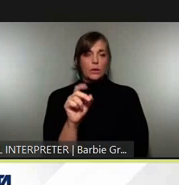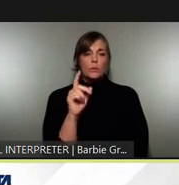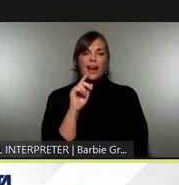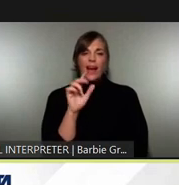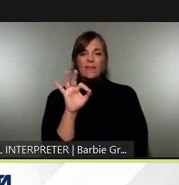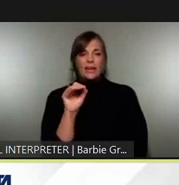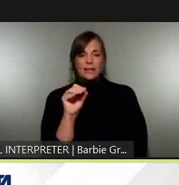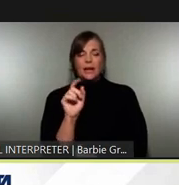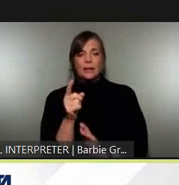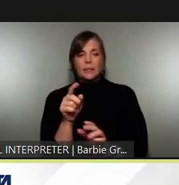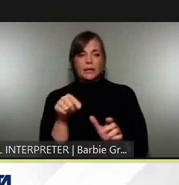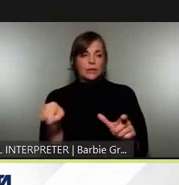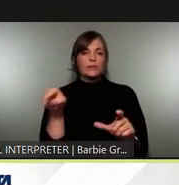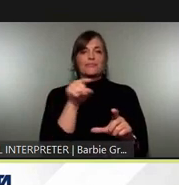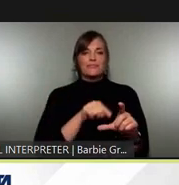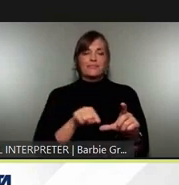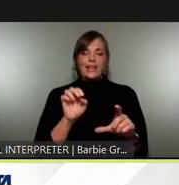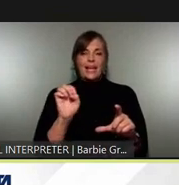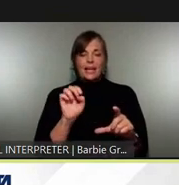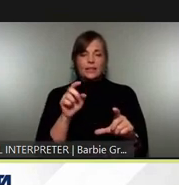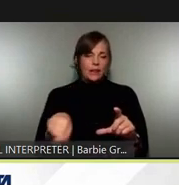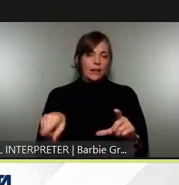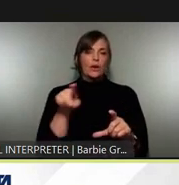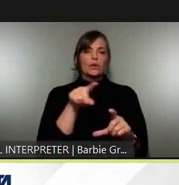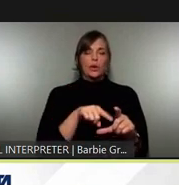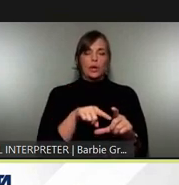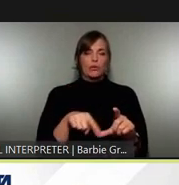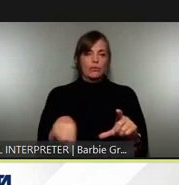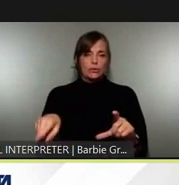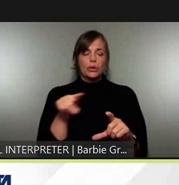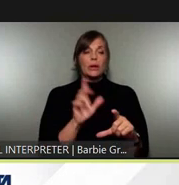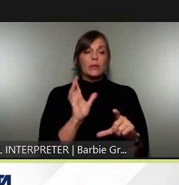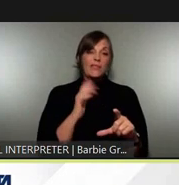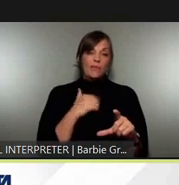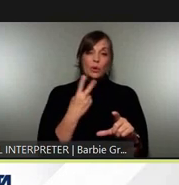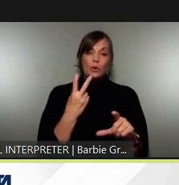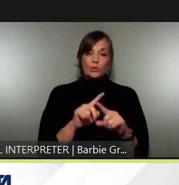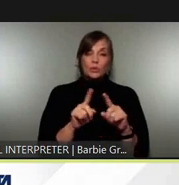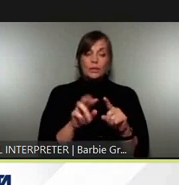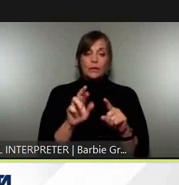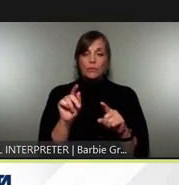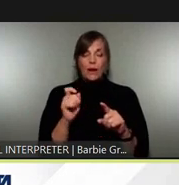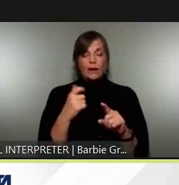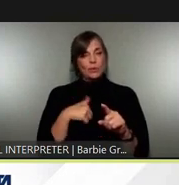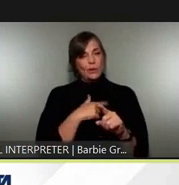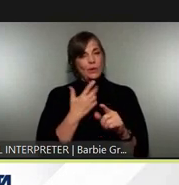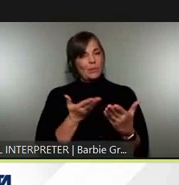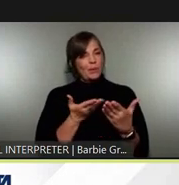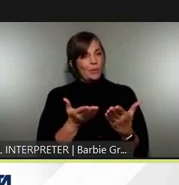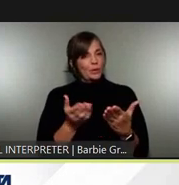pattern around East Toledo. Historically, it was two different routes, and we're proposing going back to those